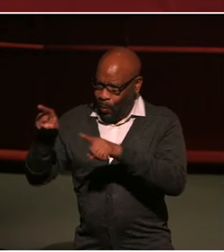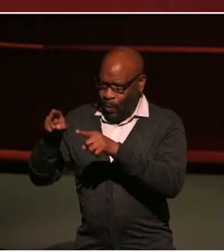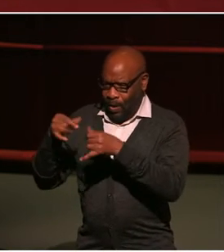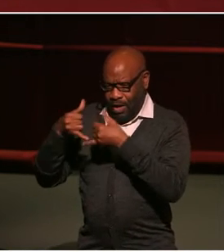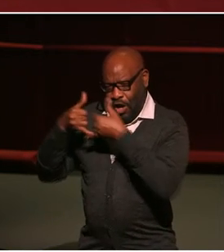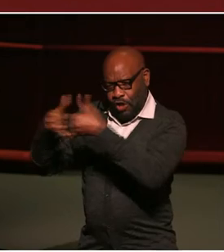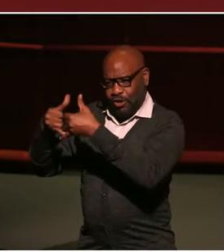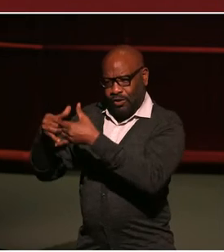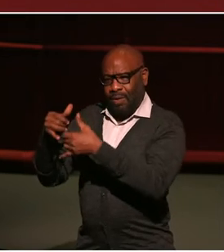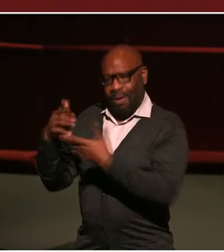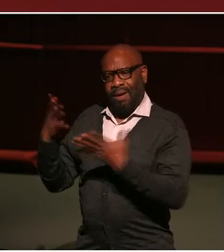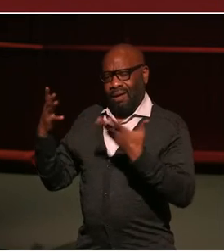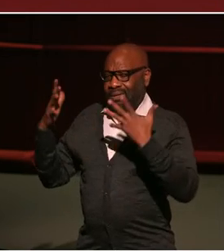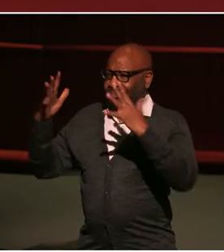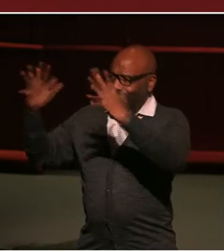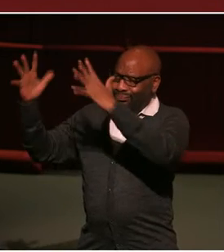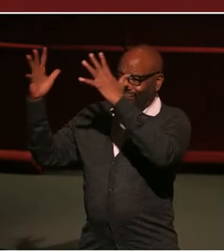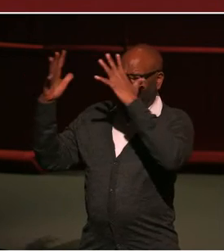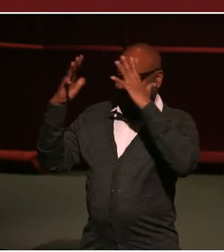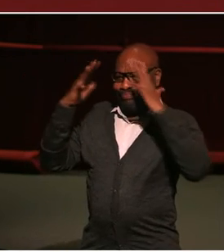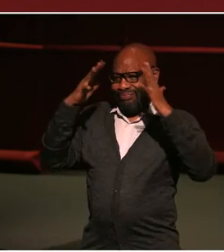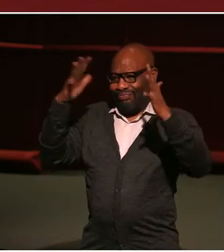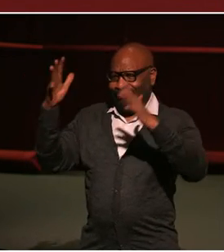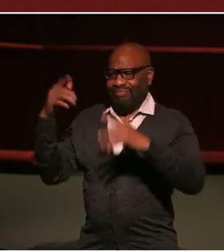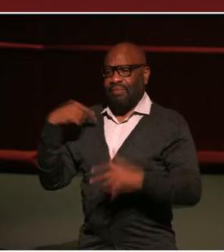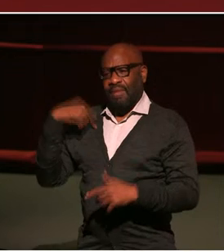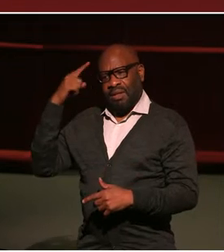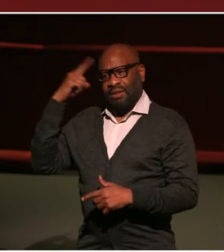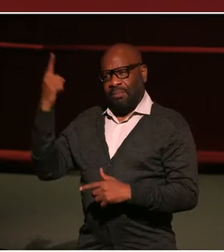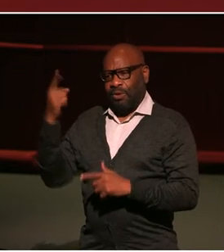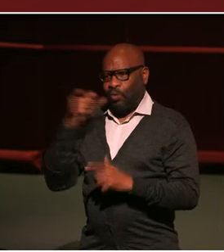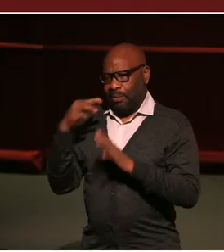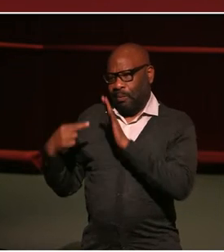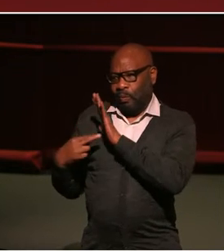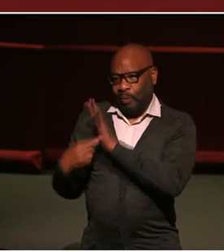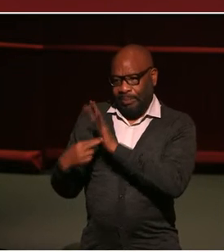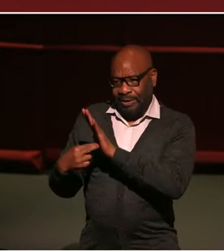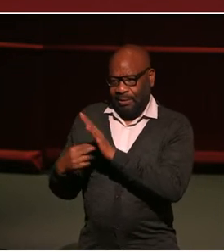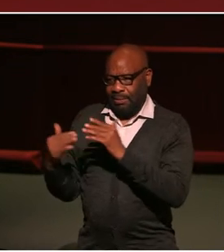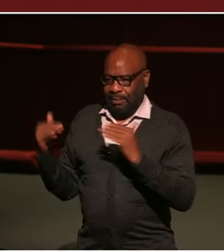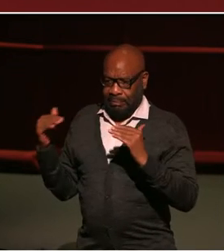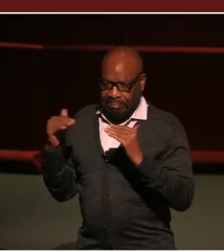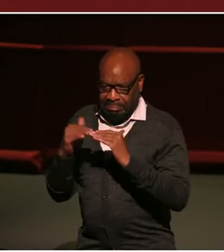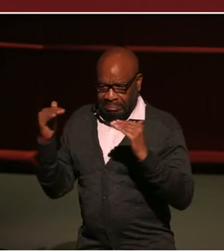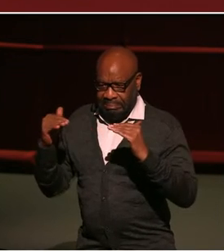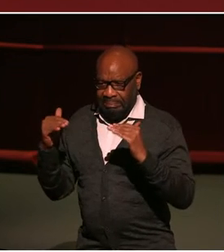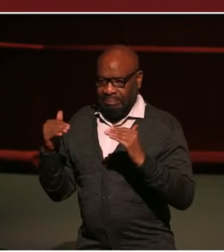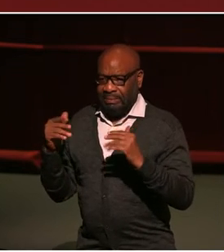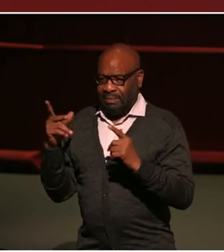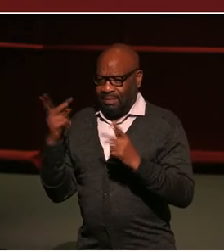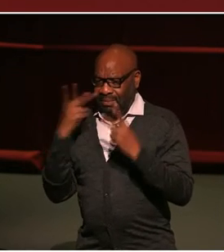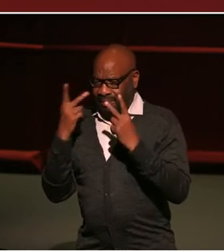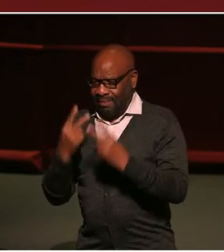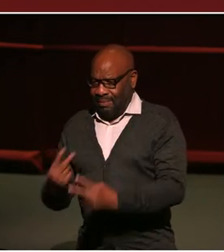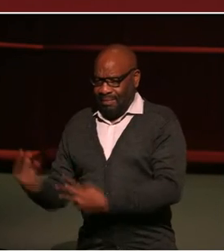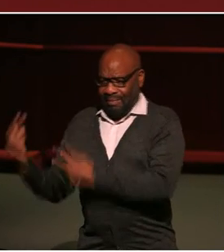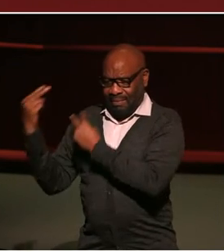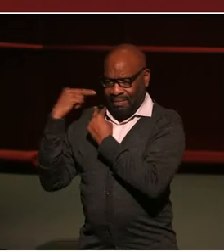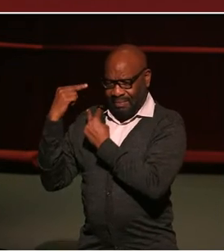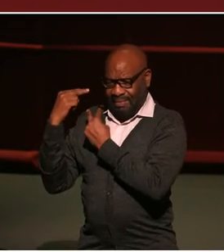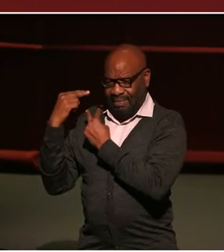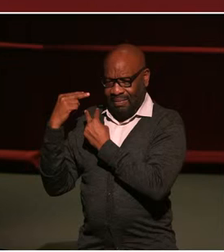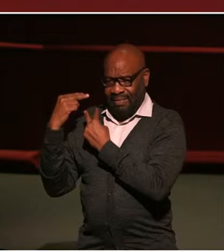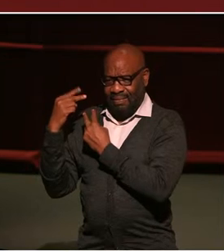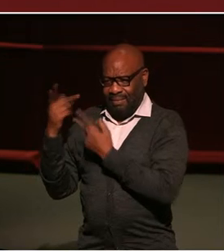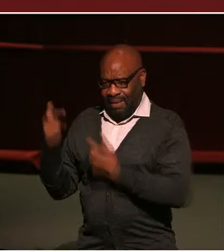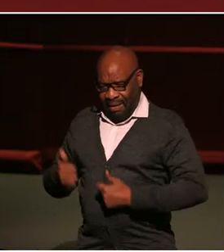I think somebody who represents a sense of justice, you know. And if as you look back on your life, would you consider that to